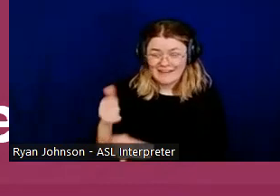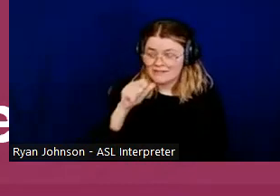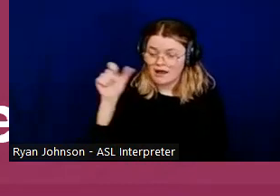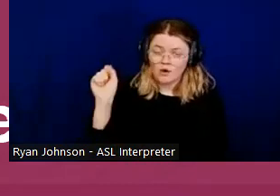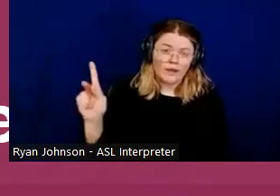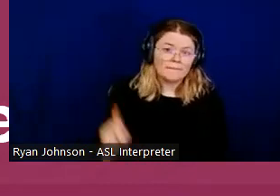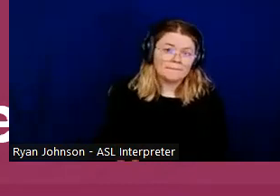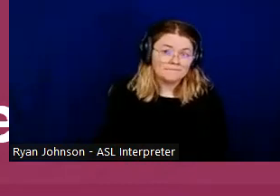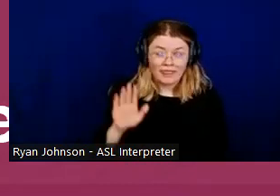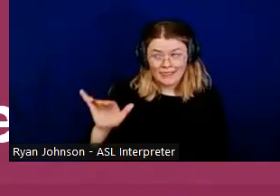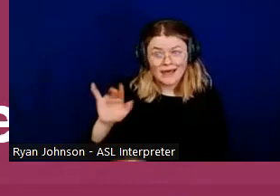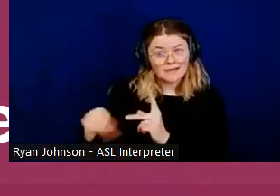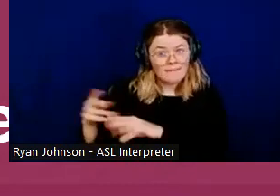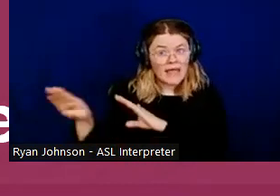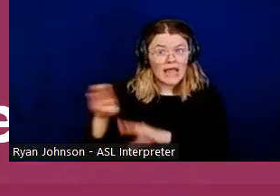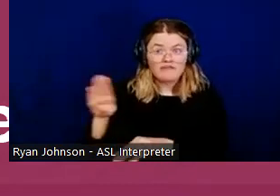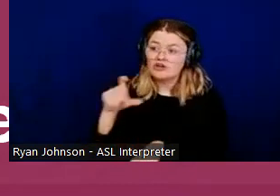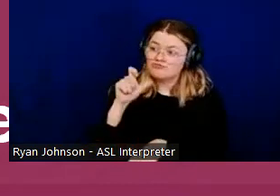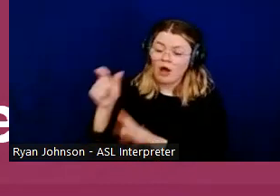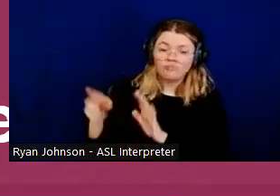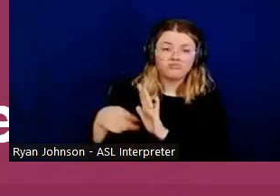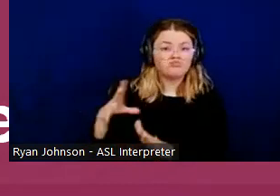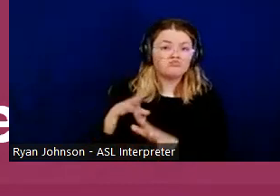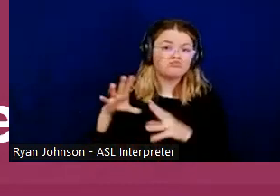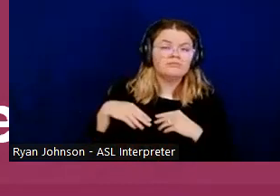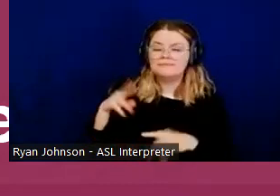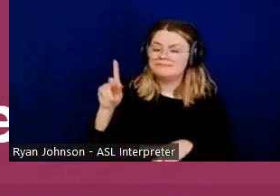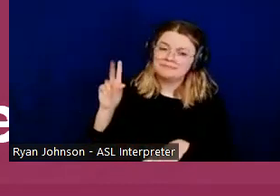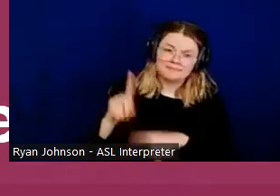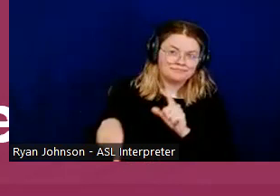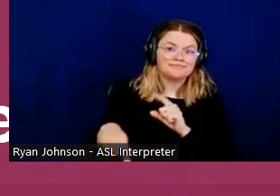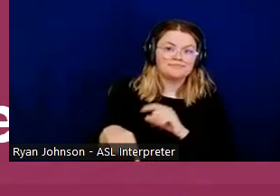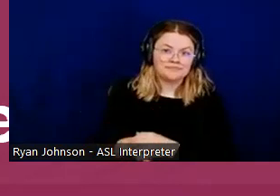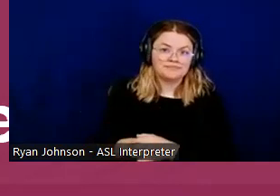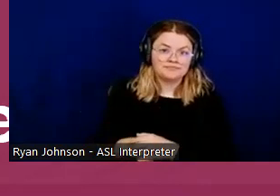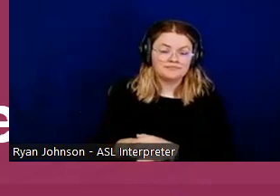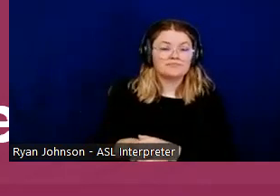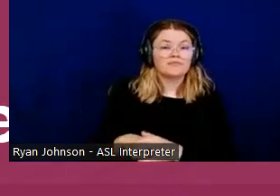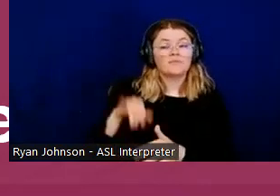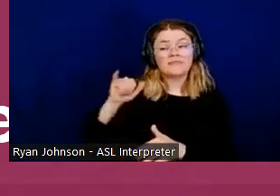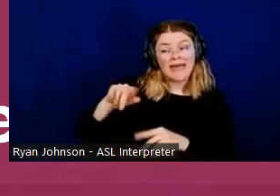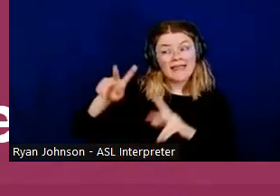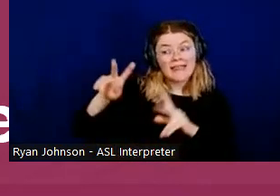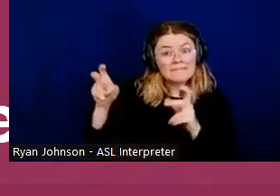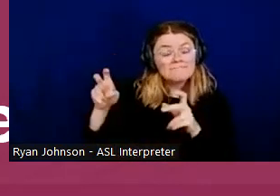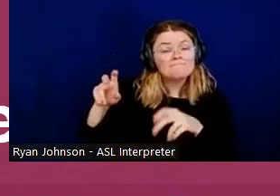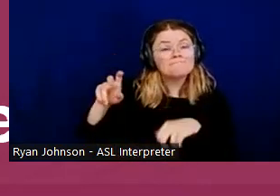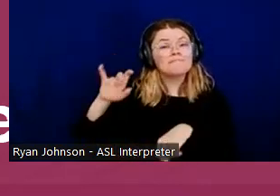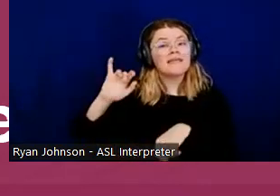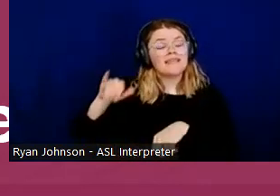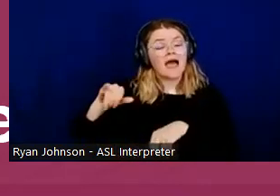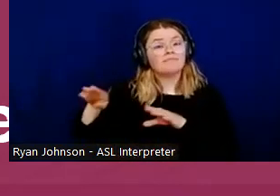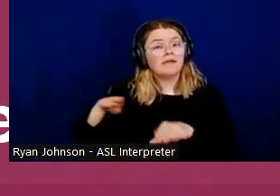And when you see or come across these types of content within the media, it's important to think about what